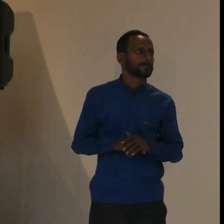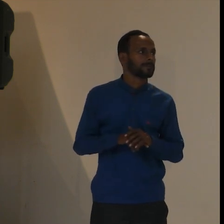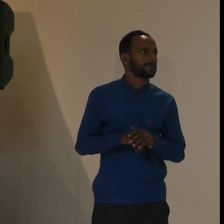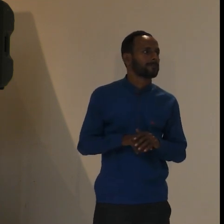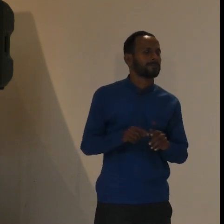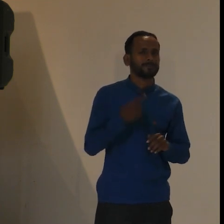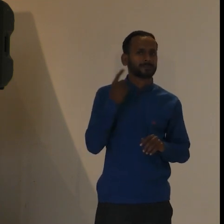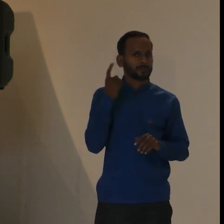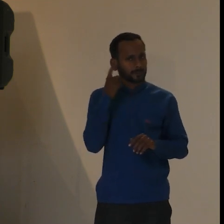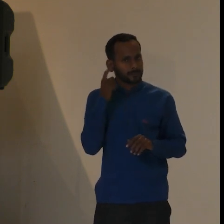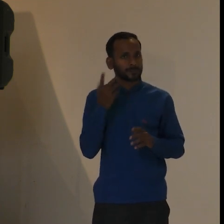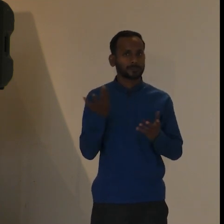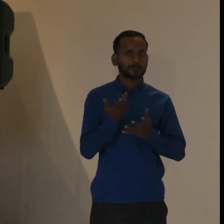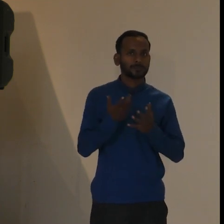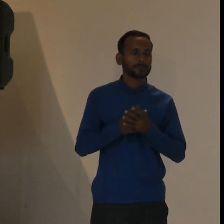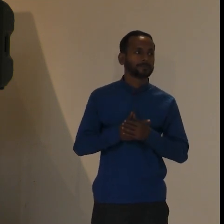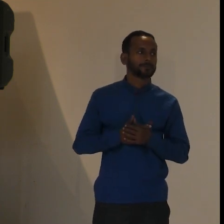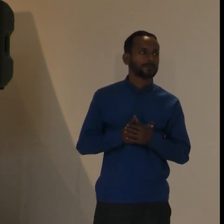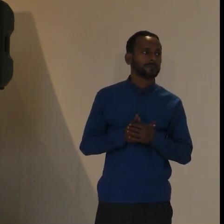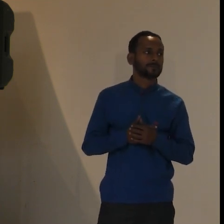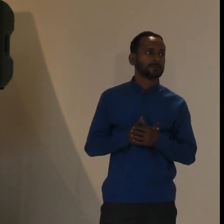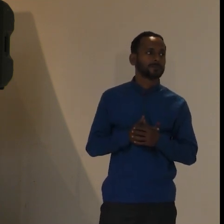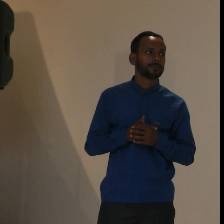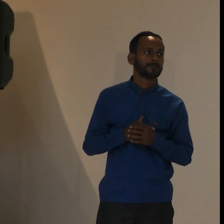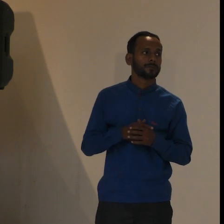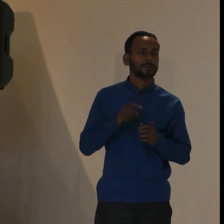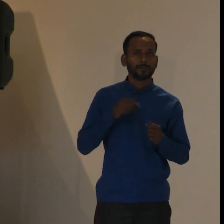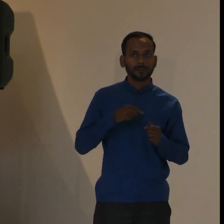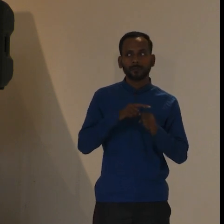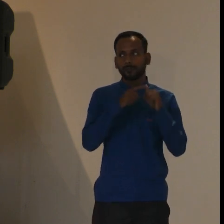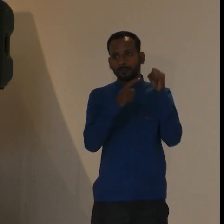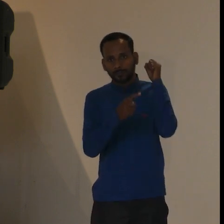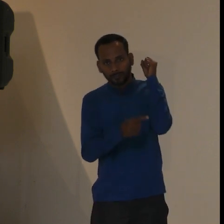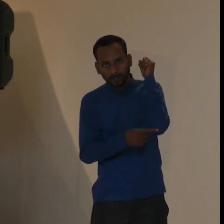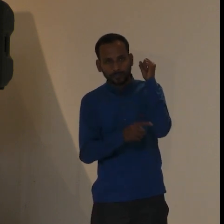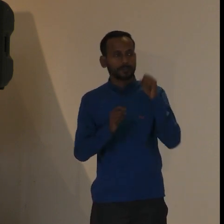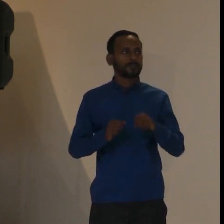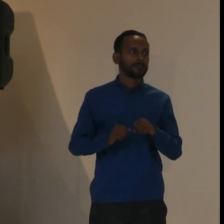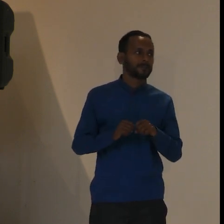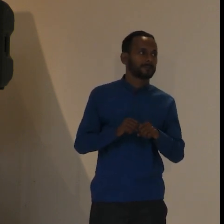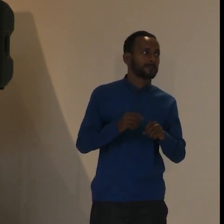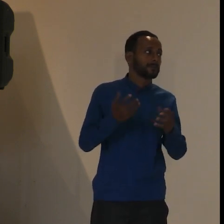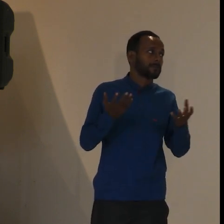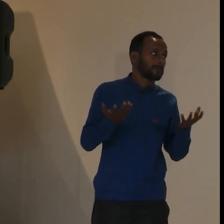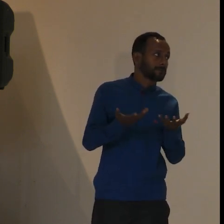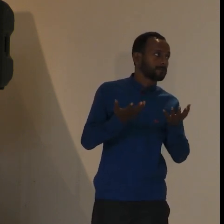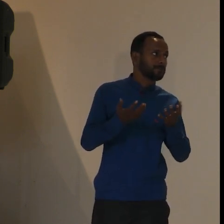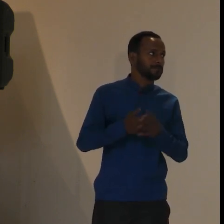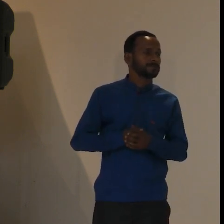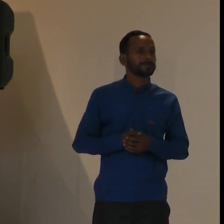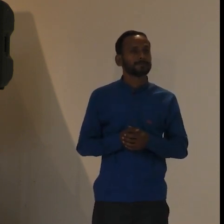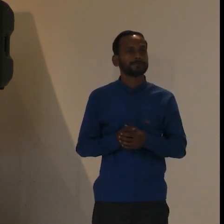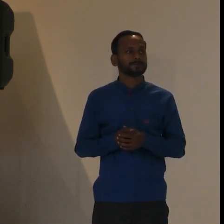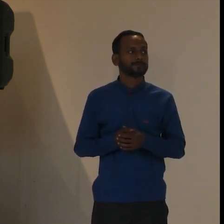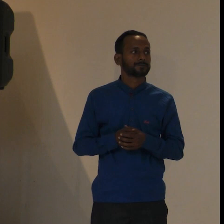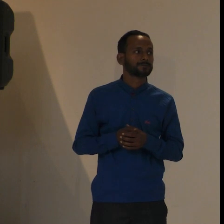I think we have our very last, which we wanted to have fun with, which is that